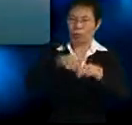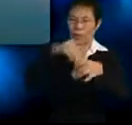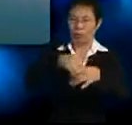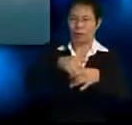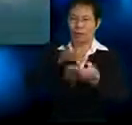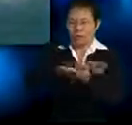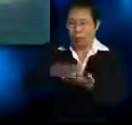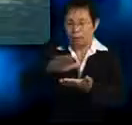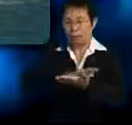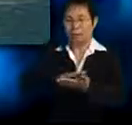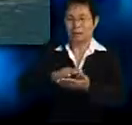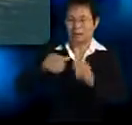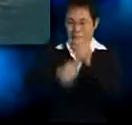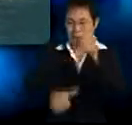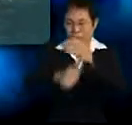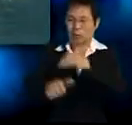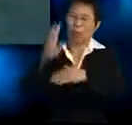water.